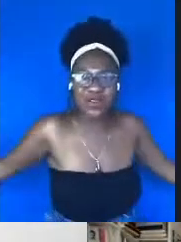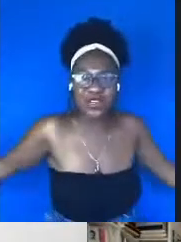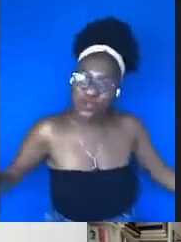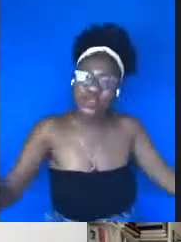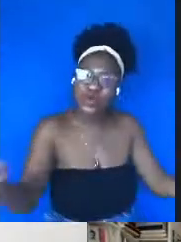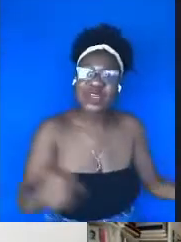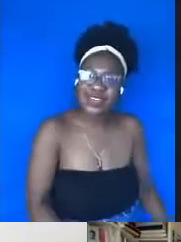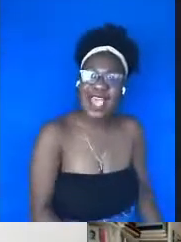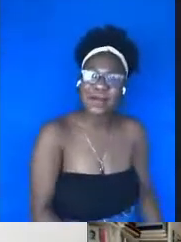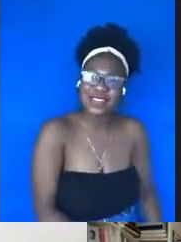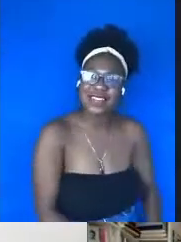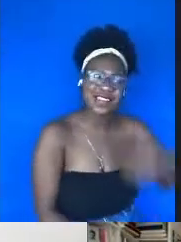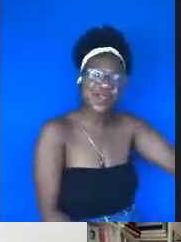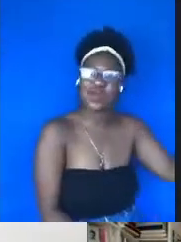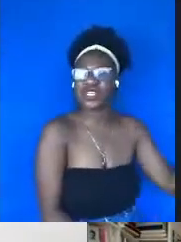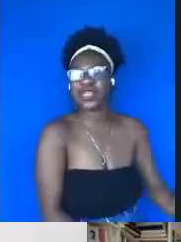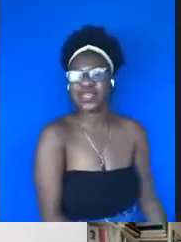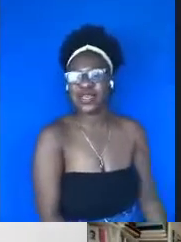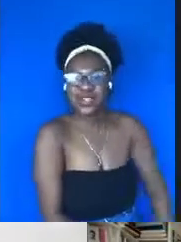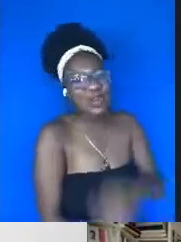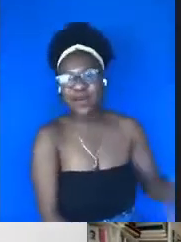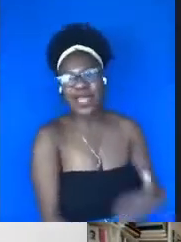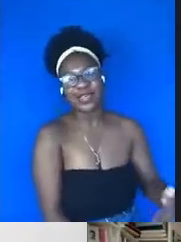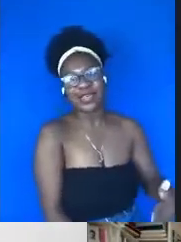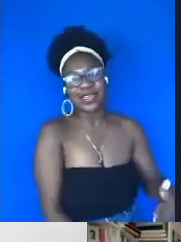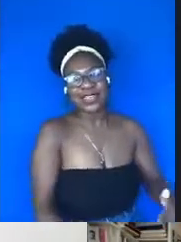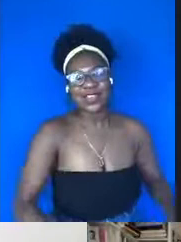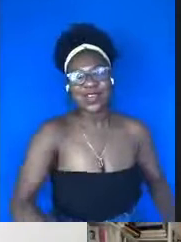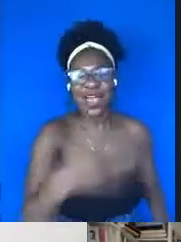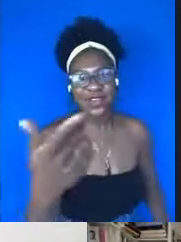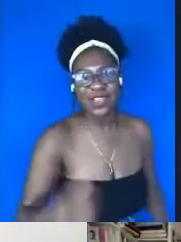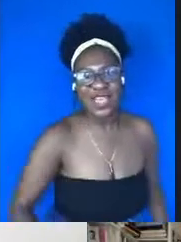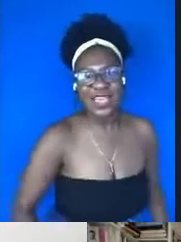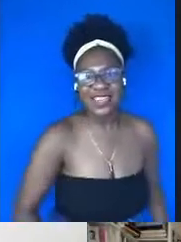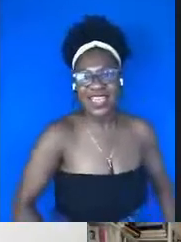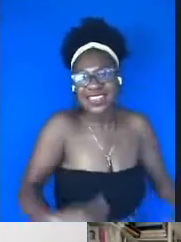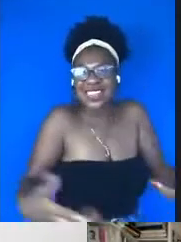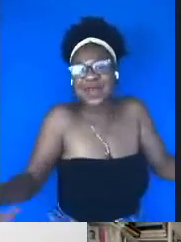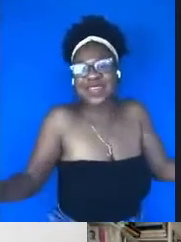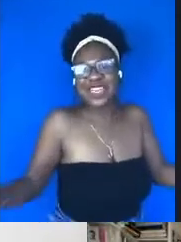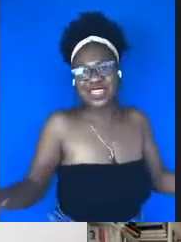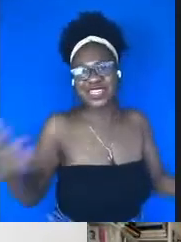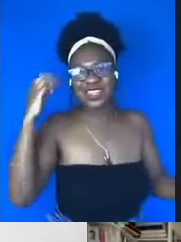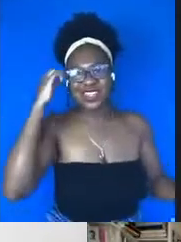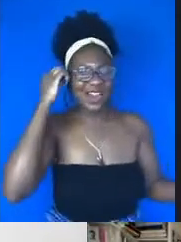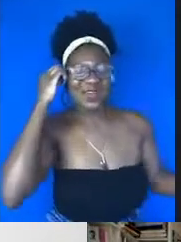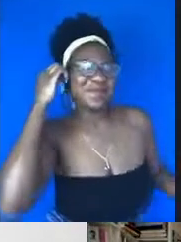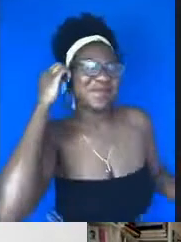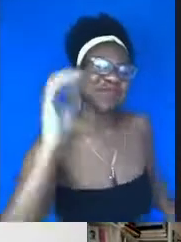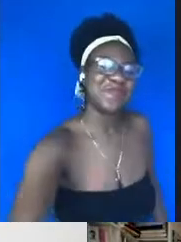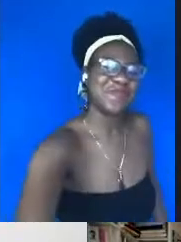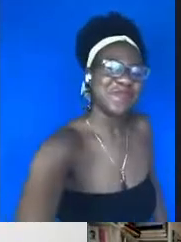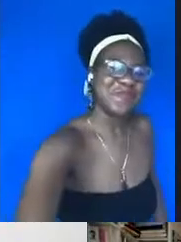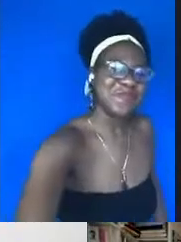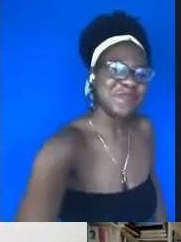space around you, you too could tap into this ethereal shit, but you're not ready. So I feel that it's like, it's an intimidation. I don't